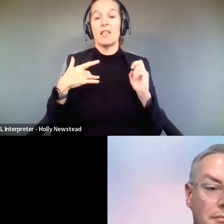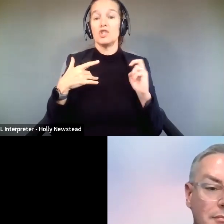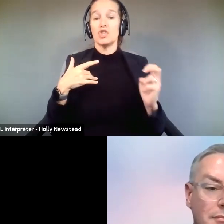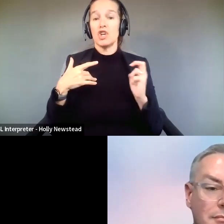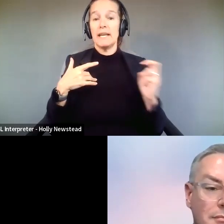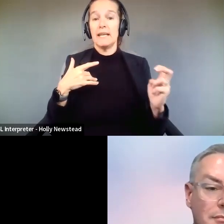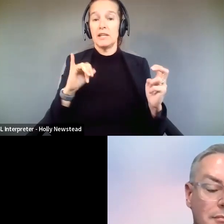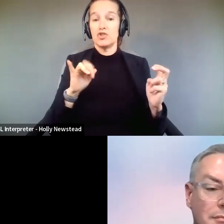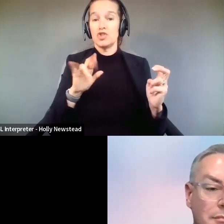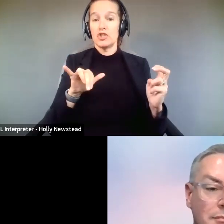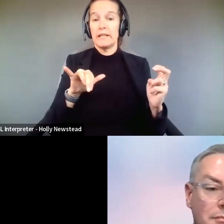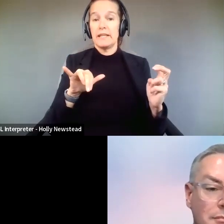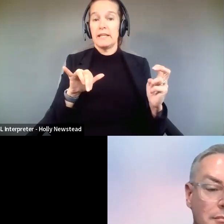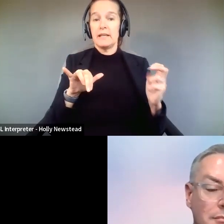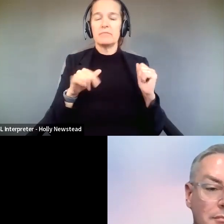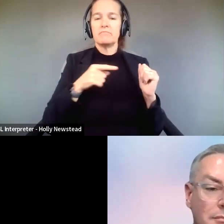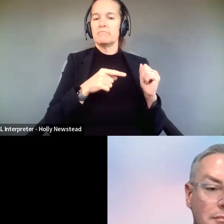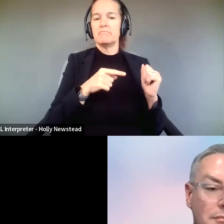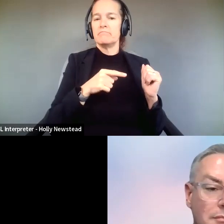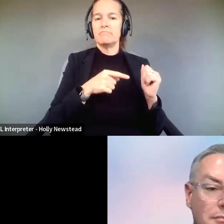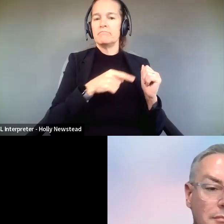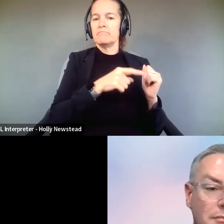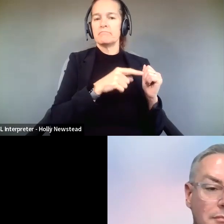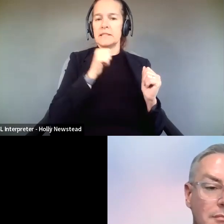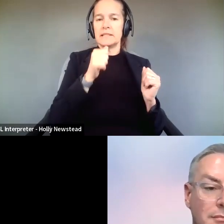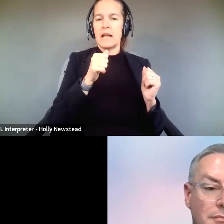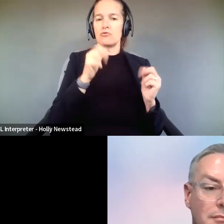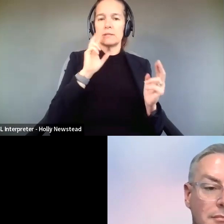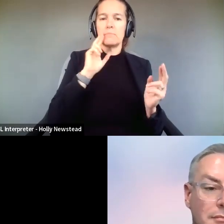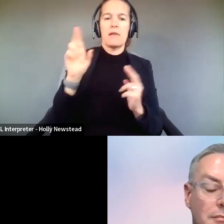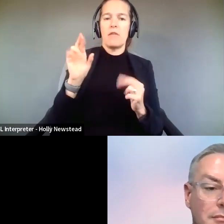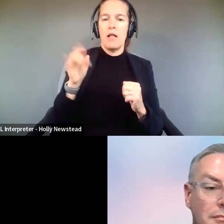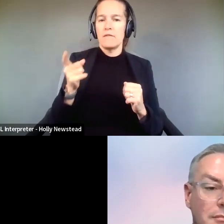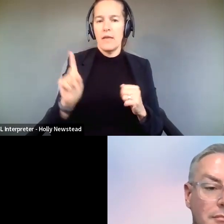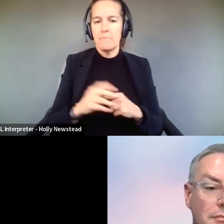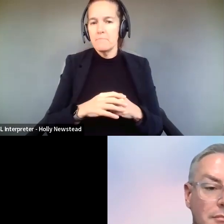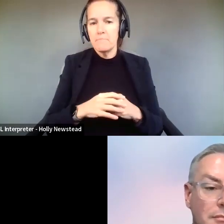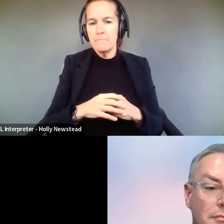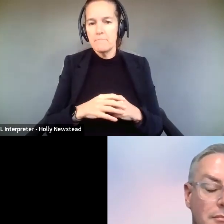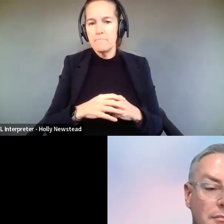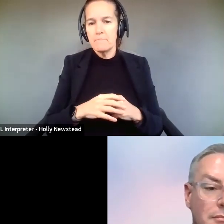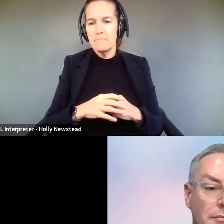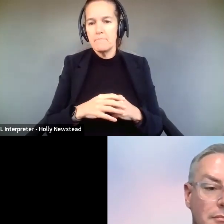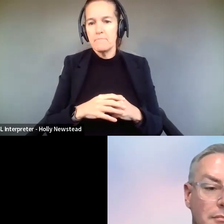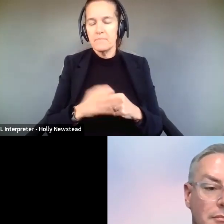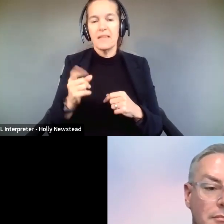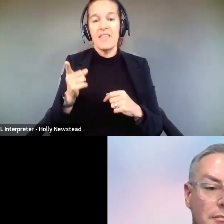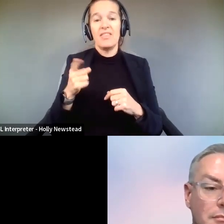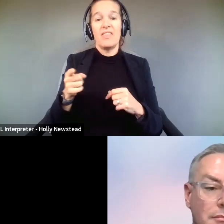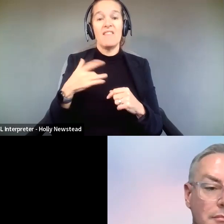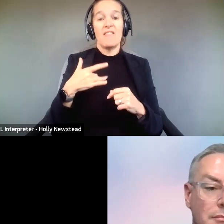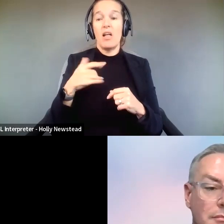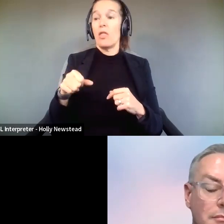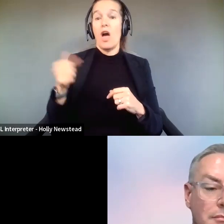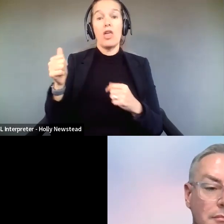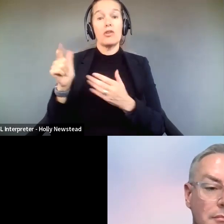not respectful of them. And they felt that the other side in this